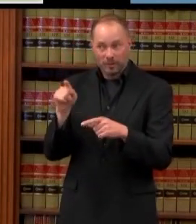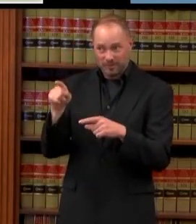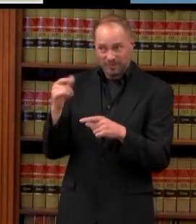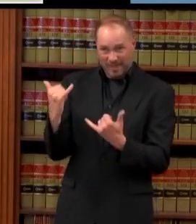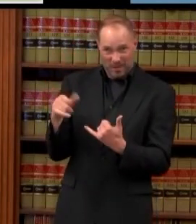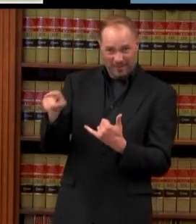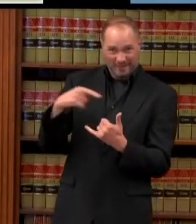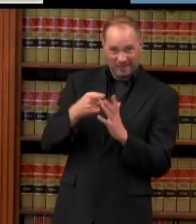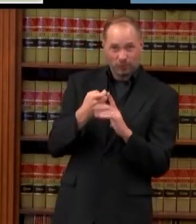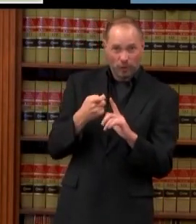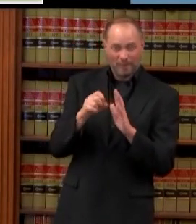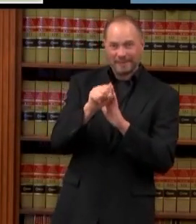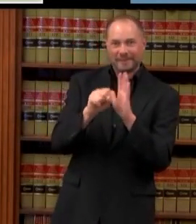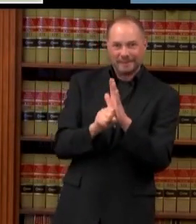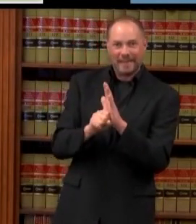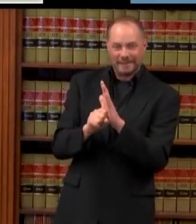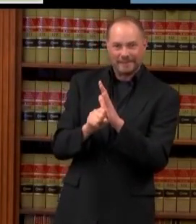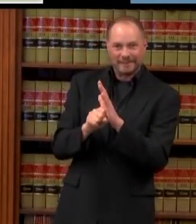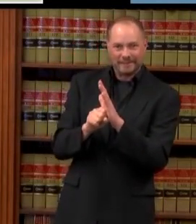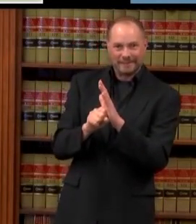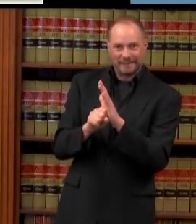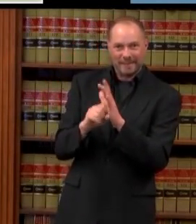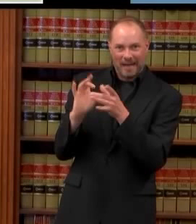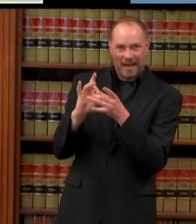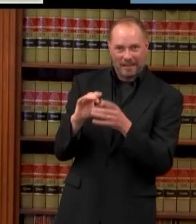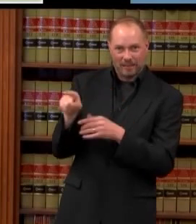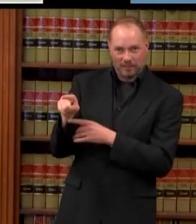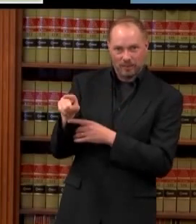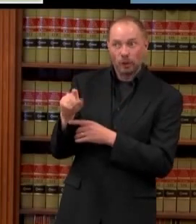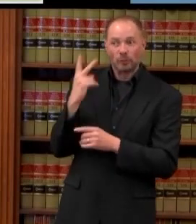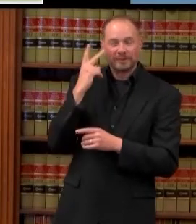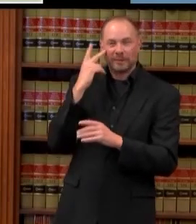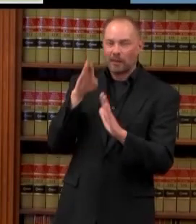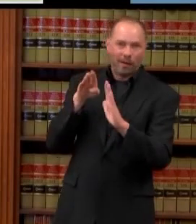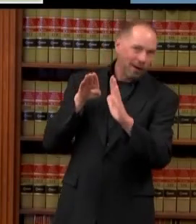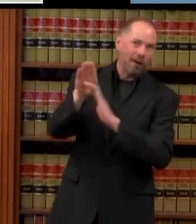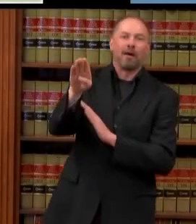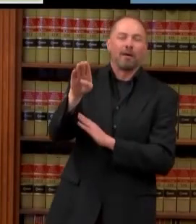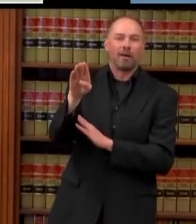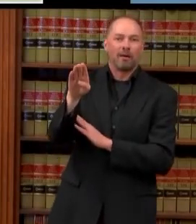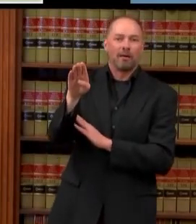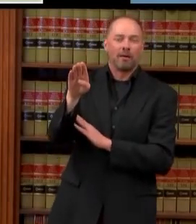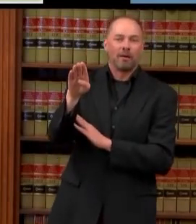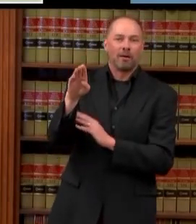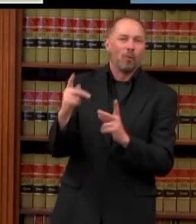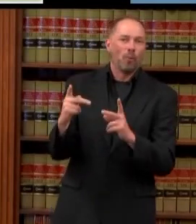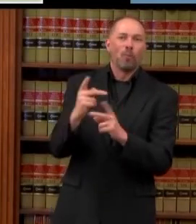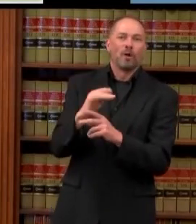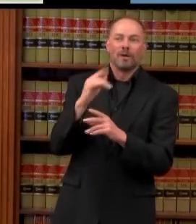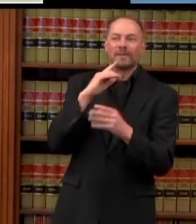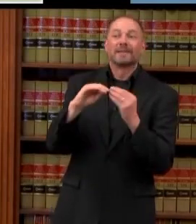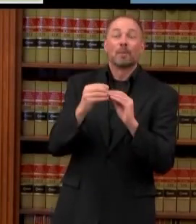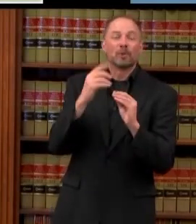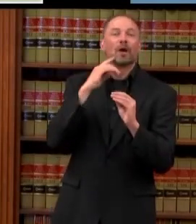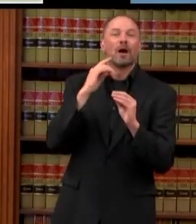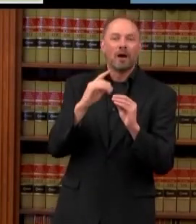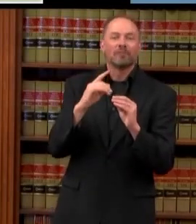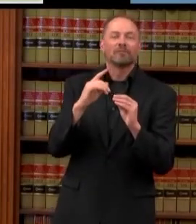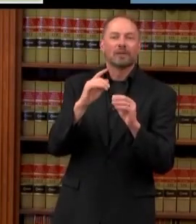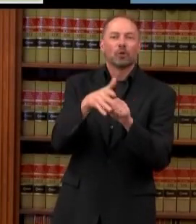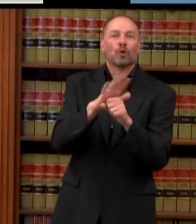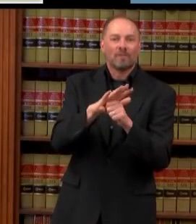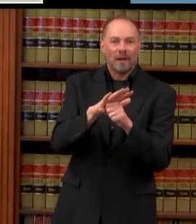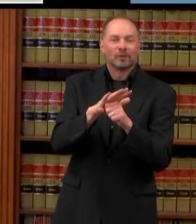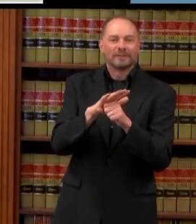state style system. And you can see here that we have far exceeded the number of cases that would be the threshold for a